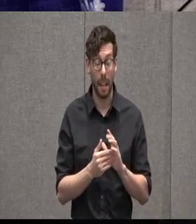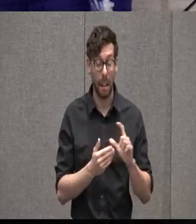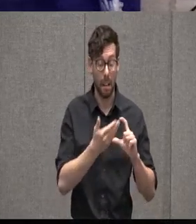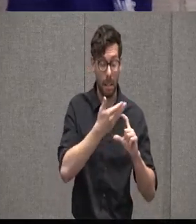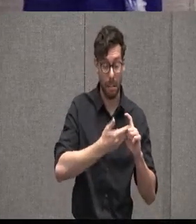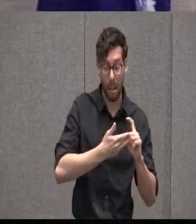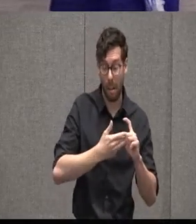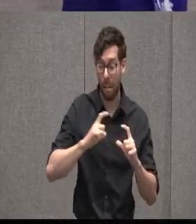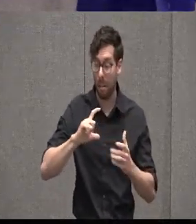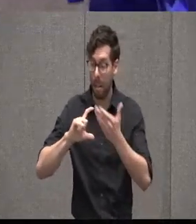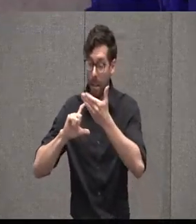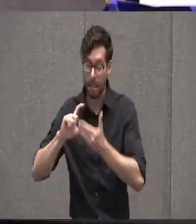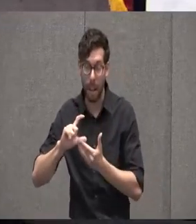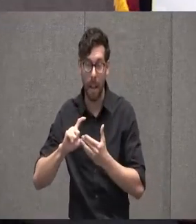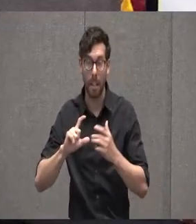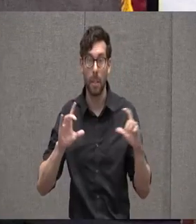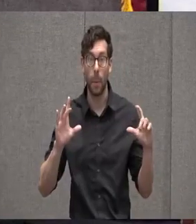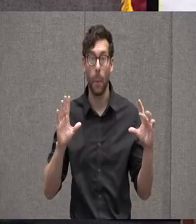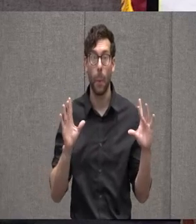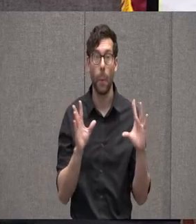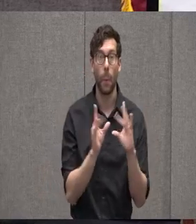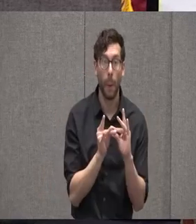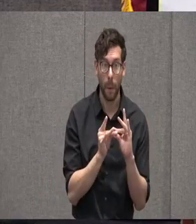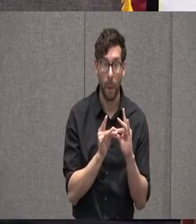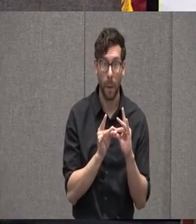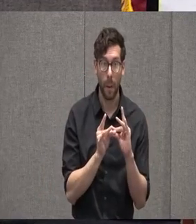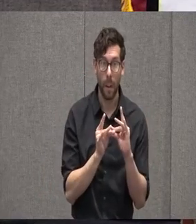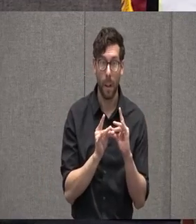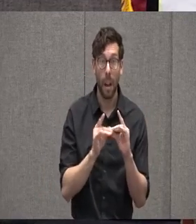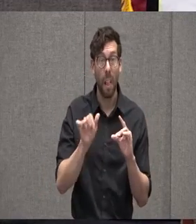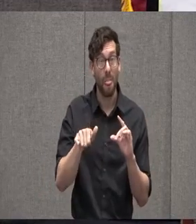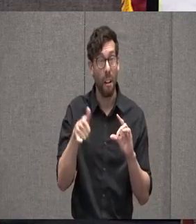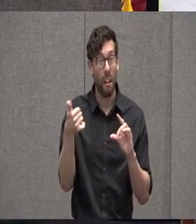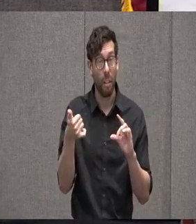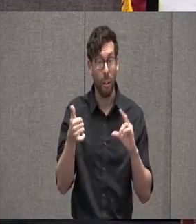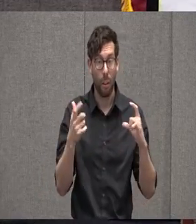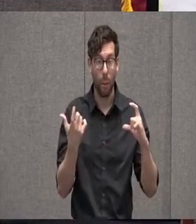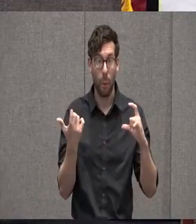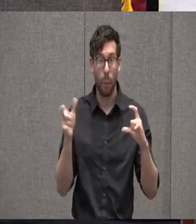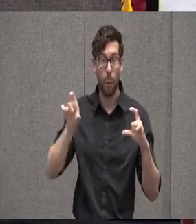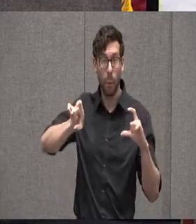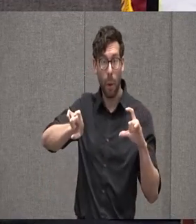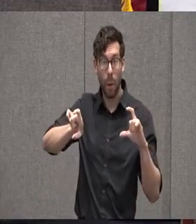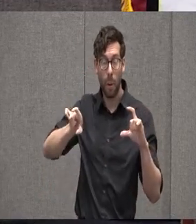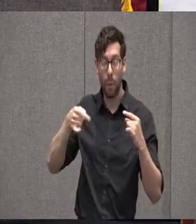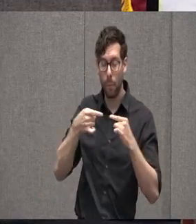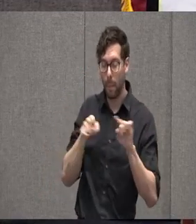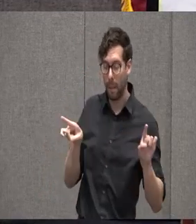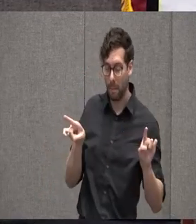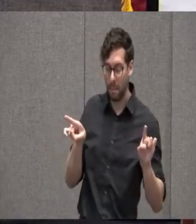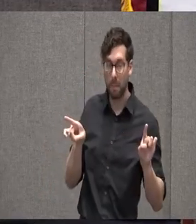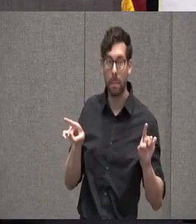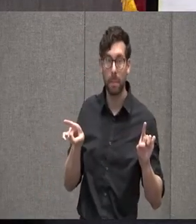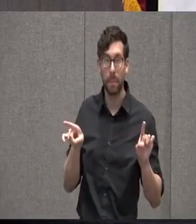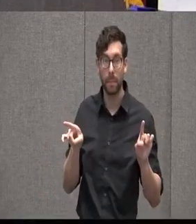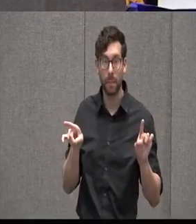other. These other sides repel each other. Well, it's not, there we go. This